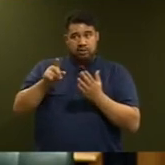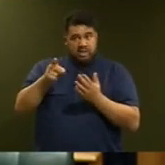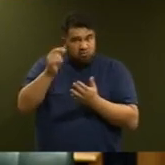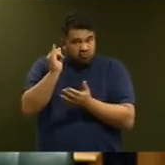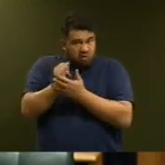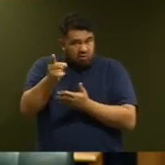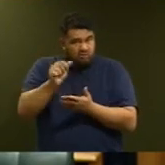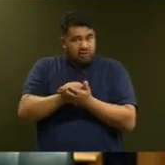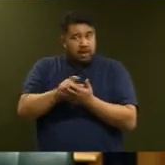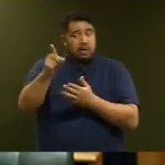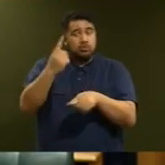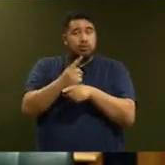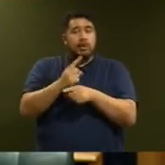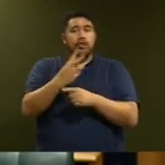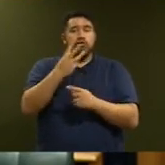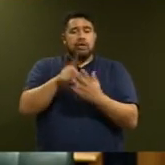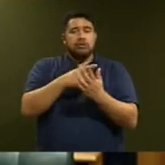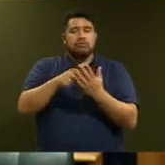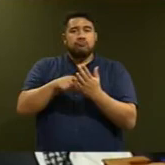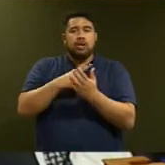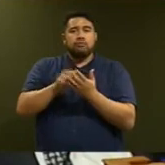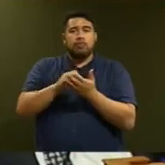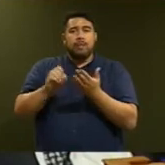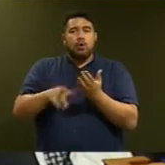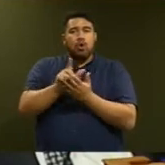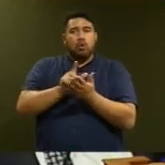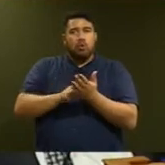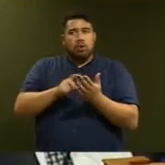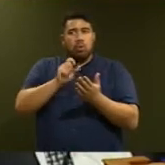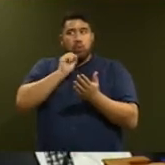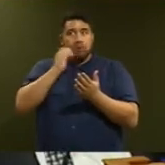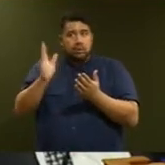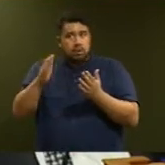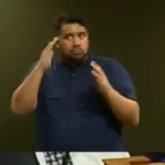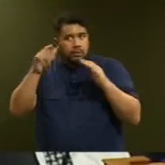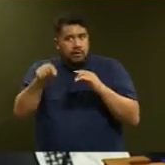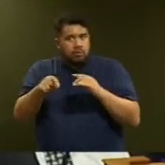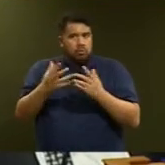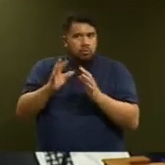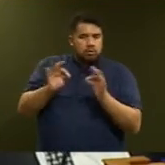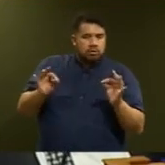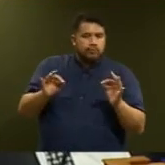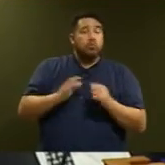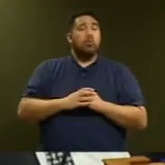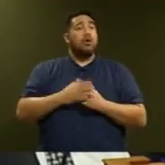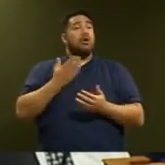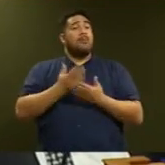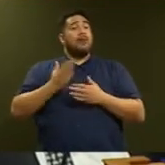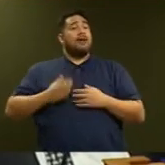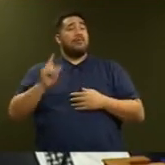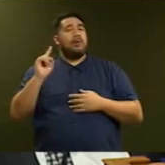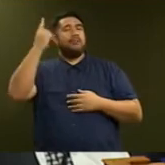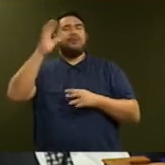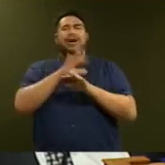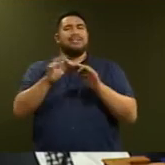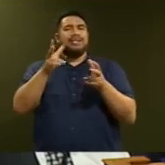law, it's still going to be considered. Mr. Speaker, on behalf of the Prime Minister, I didn't hear the transcript